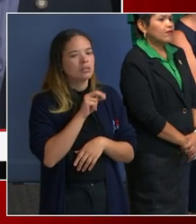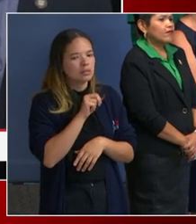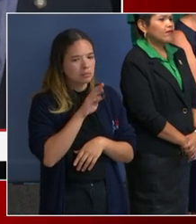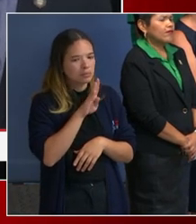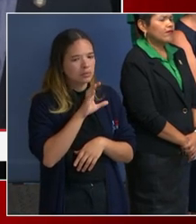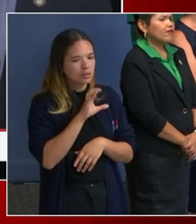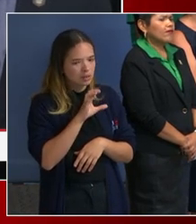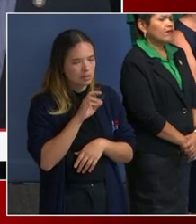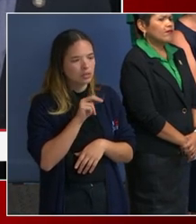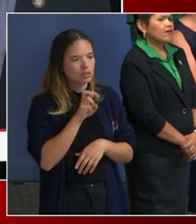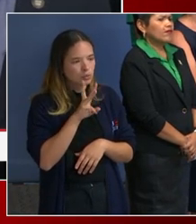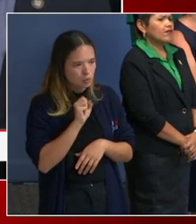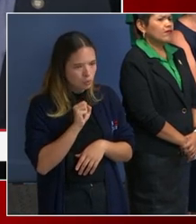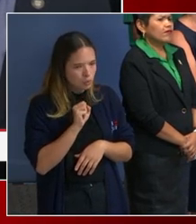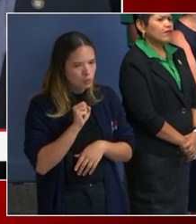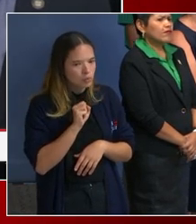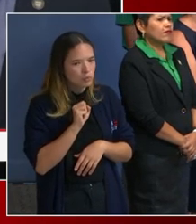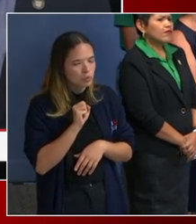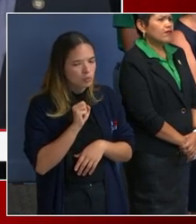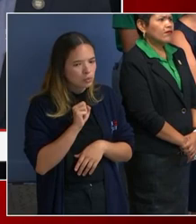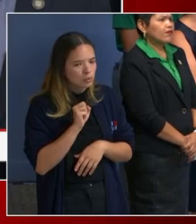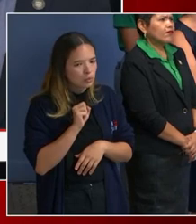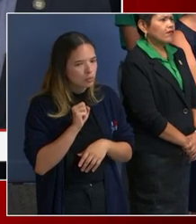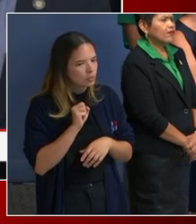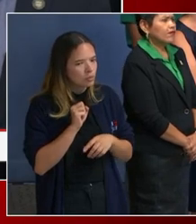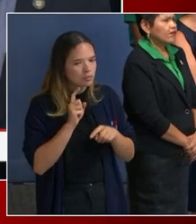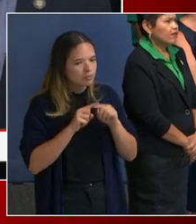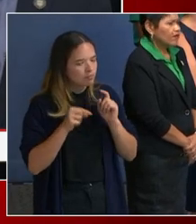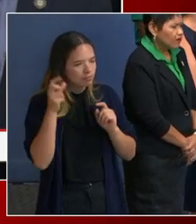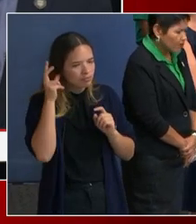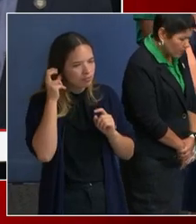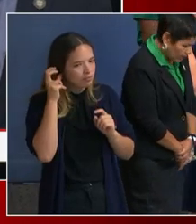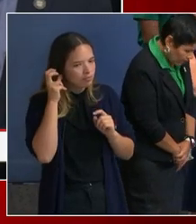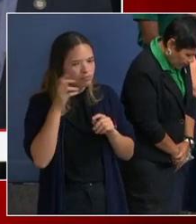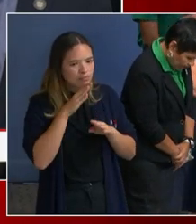Holmes, the person at the center of the skating.